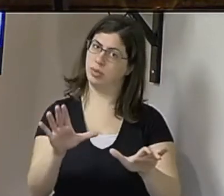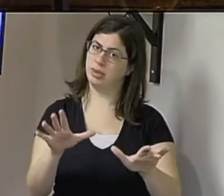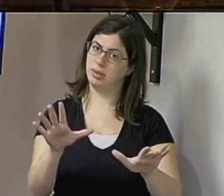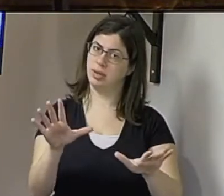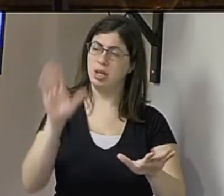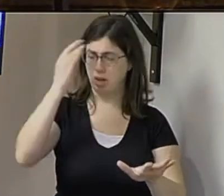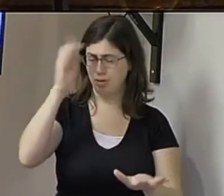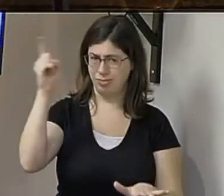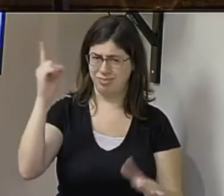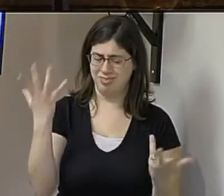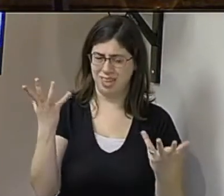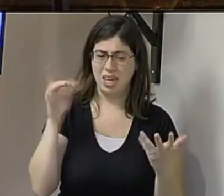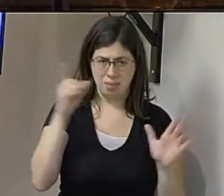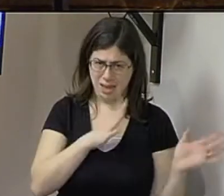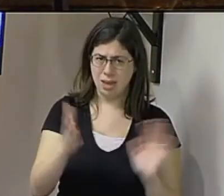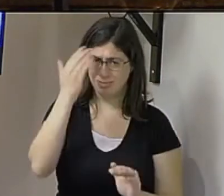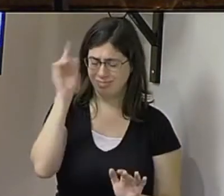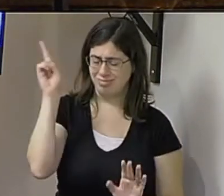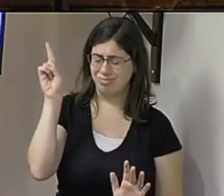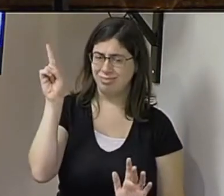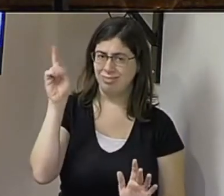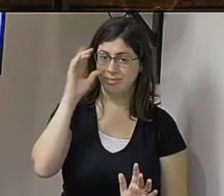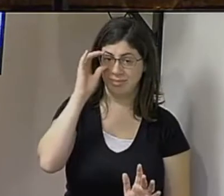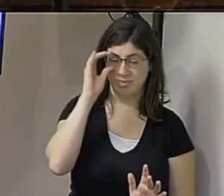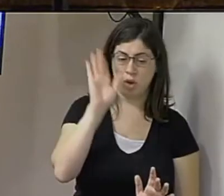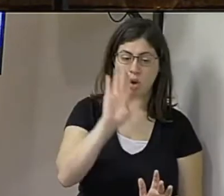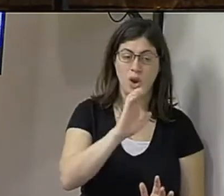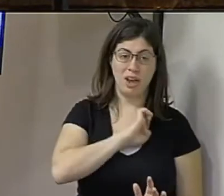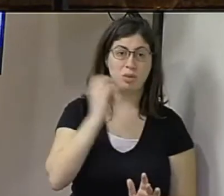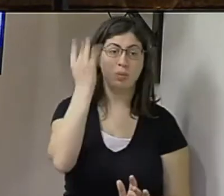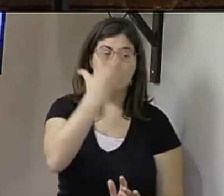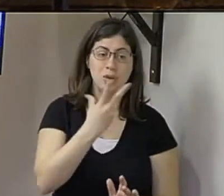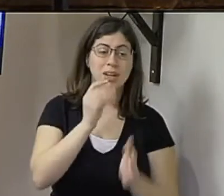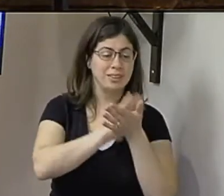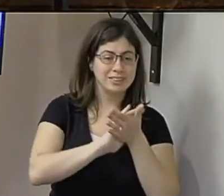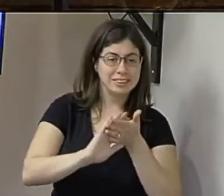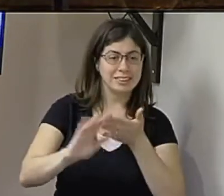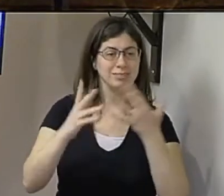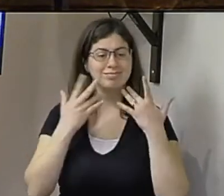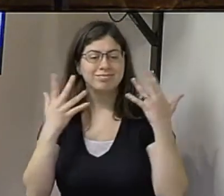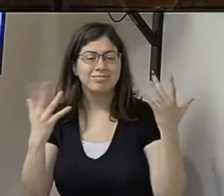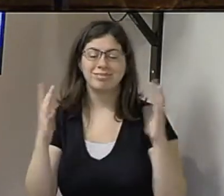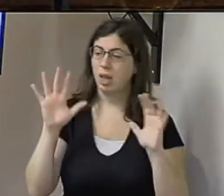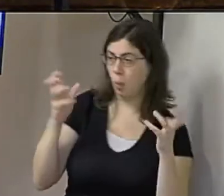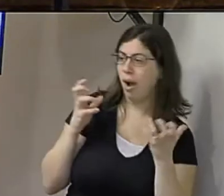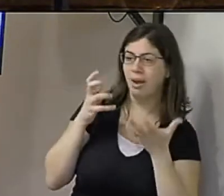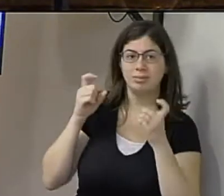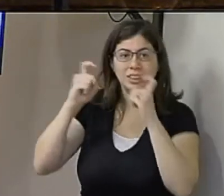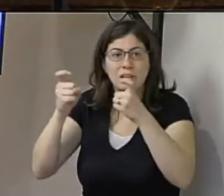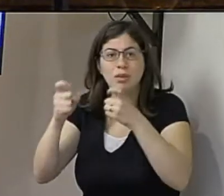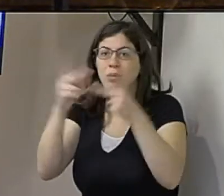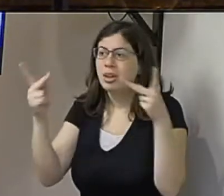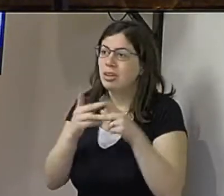what he's doing and the plan that he has. Her beauty and her grace are charming the people around her, and they want to give her this prime